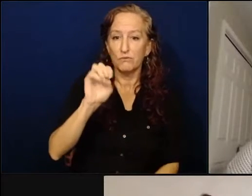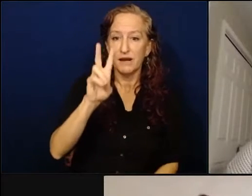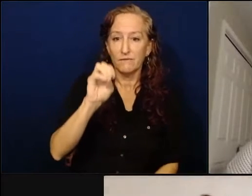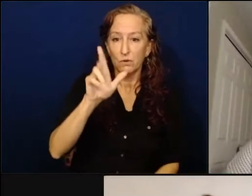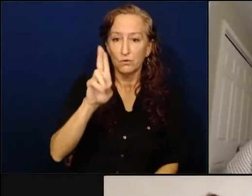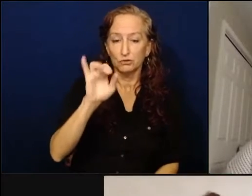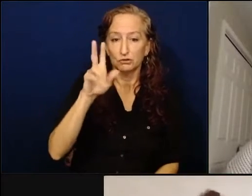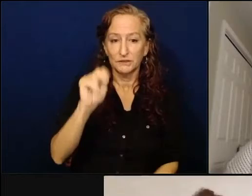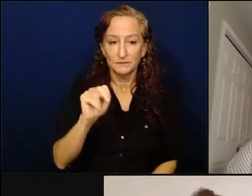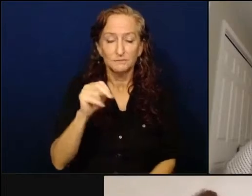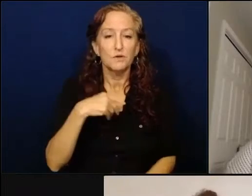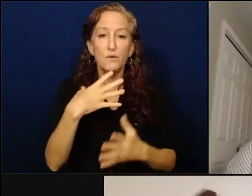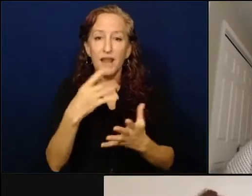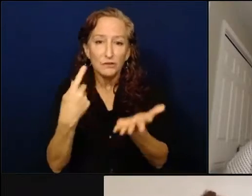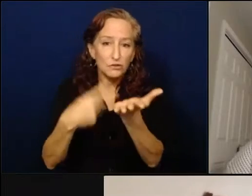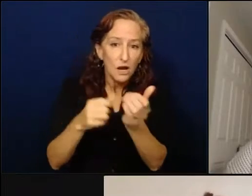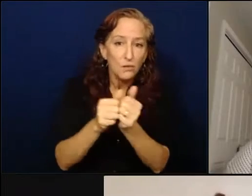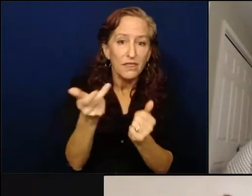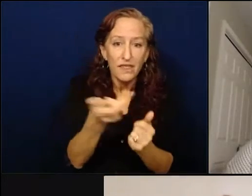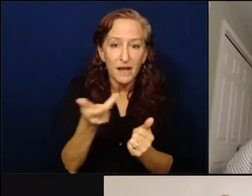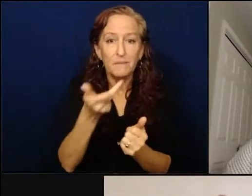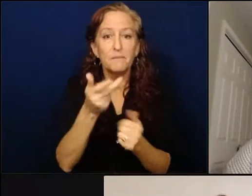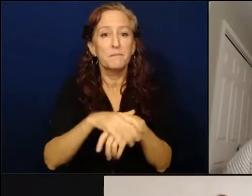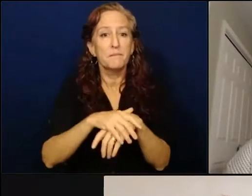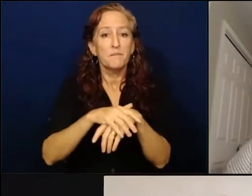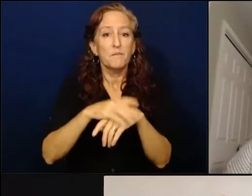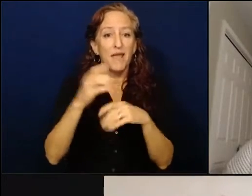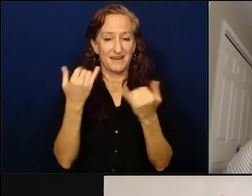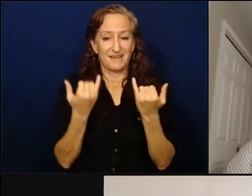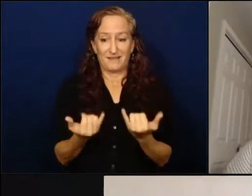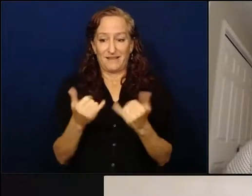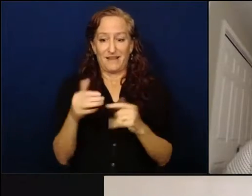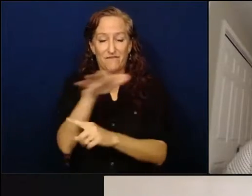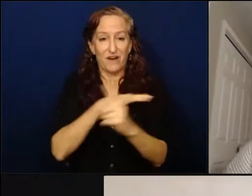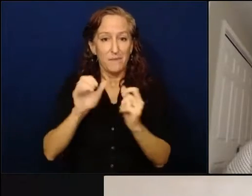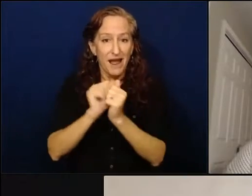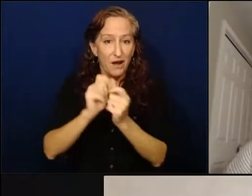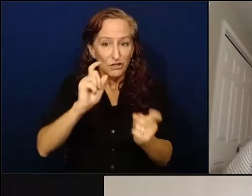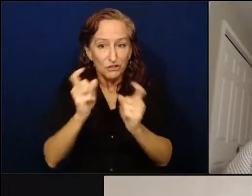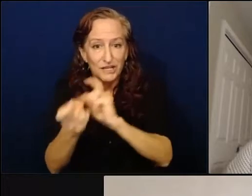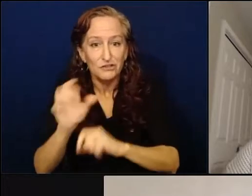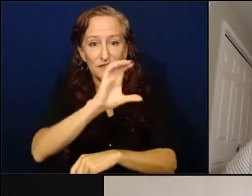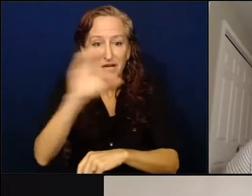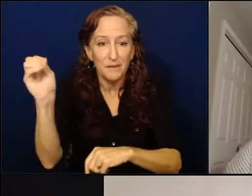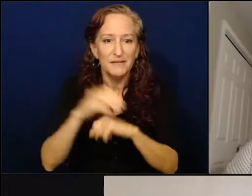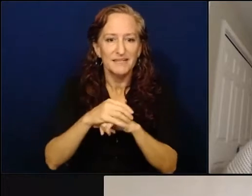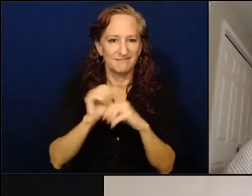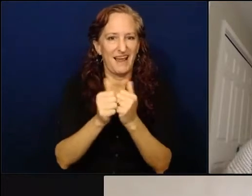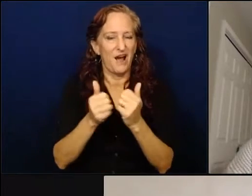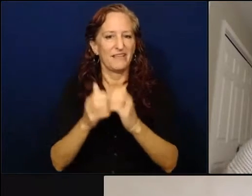I want to talk a little bit with them how they're pivoting in this new environment, the many lessons that they've learned in building really dynamic, great companies. So let's get